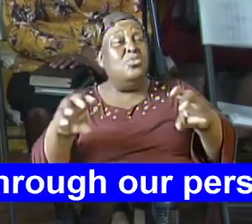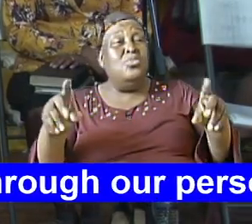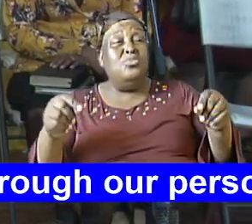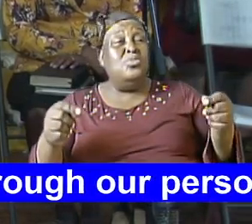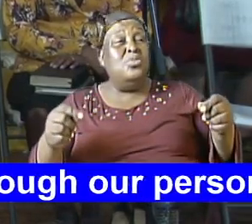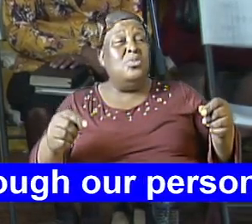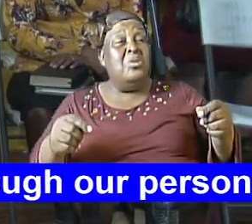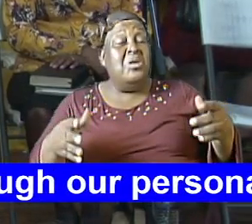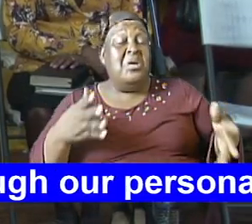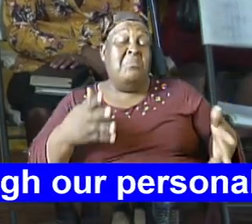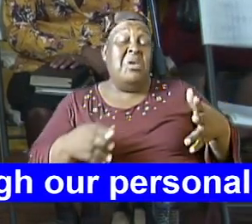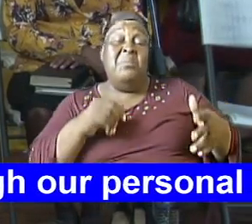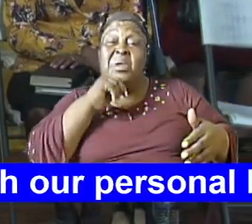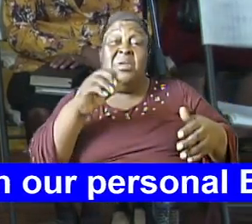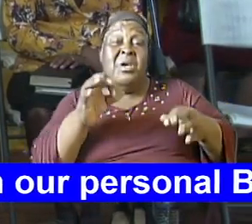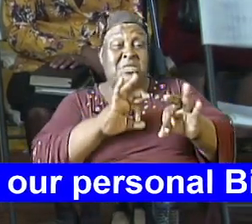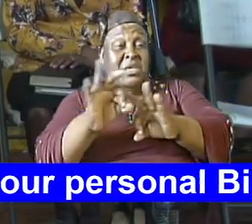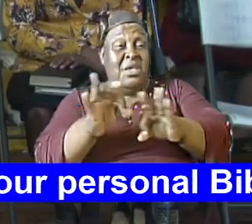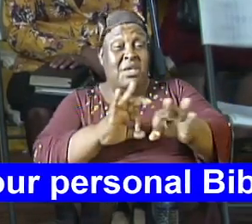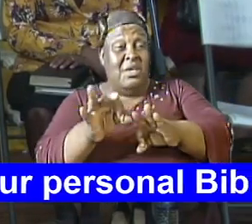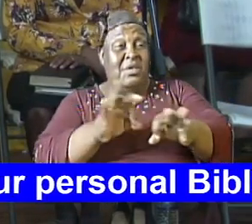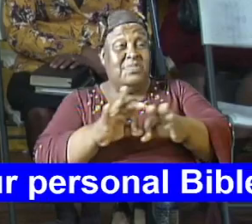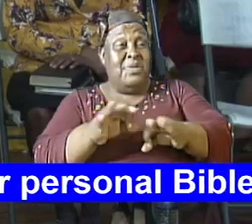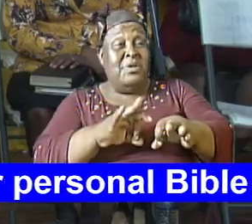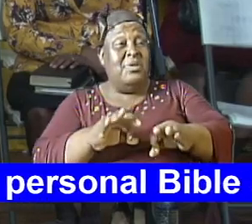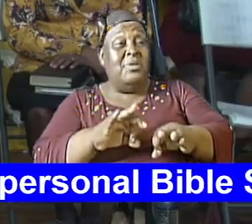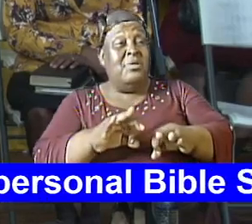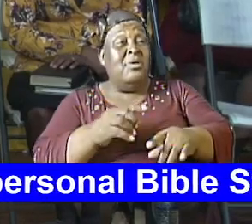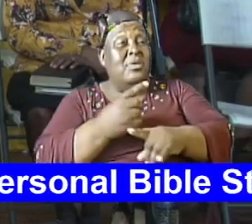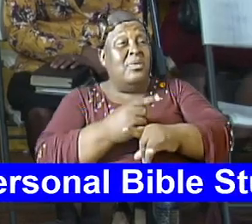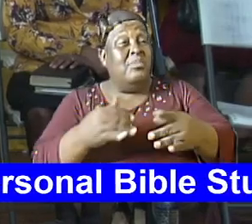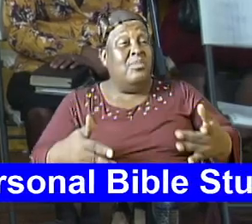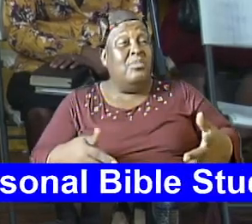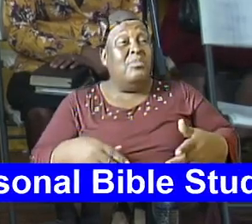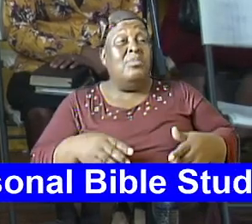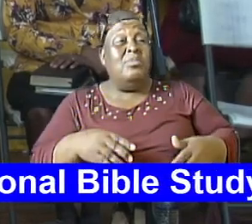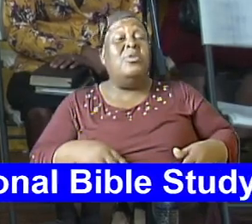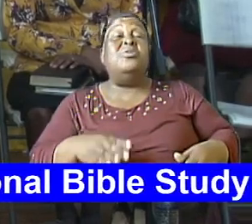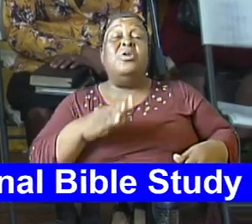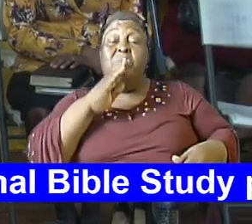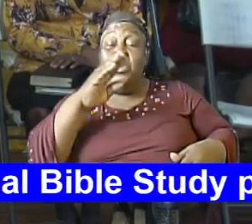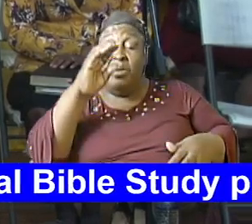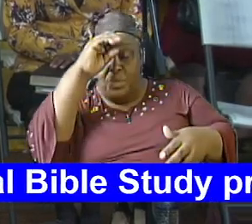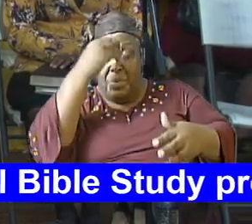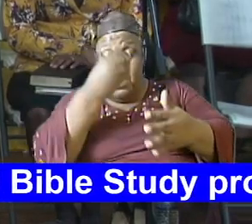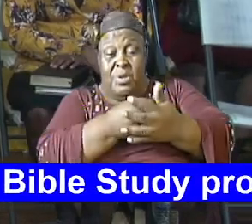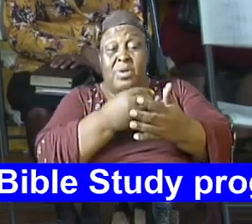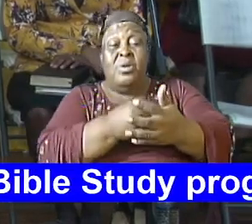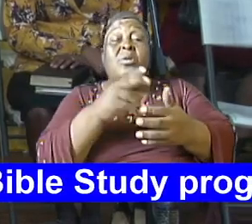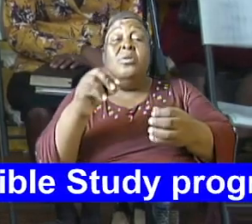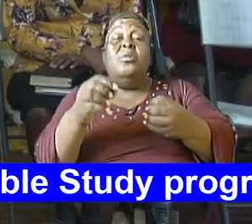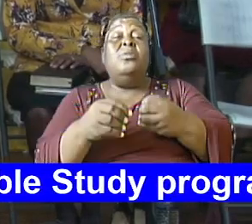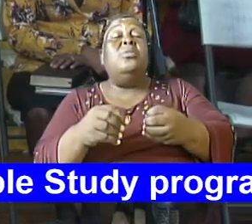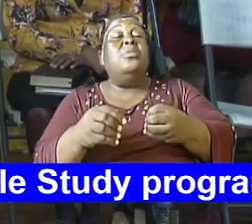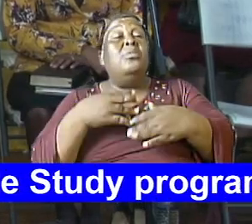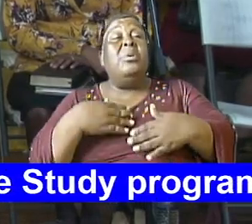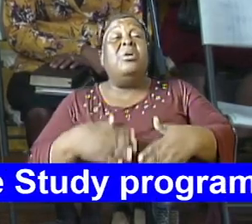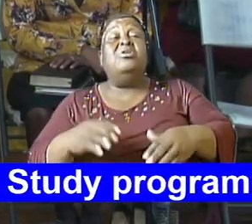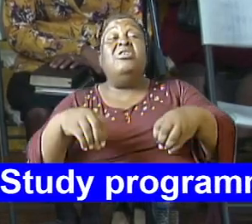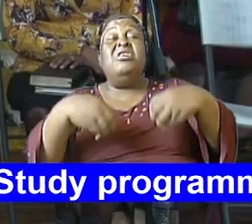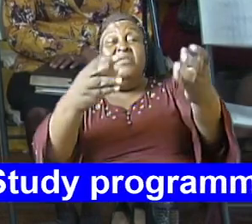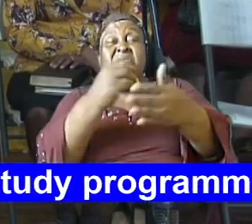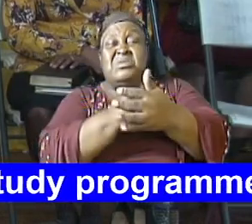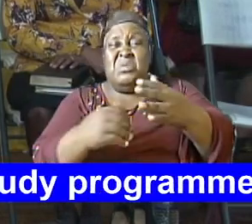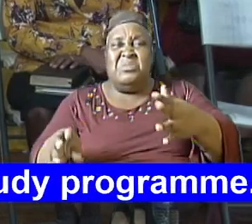might not be able to explain it right away. But just be obedient and the understanding can come afterwards, you know. Because nobody's going to give you something to kill